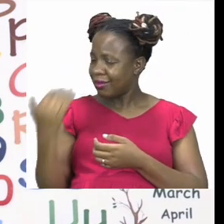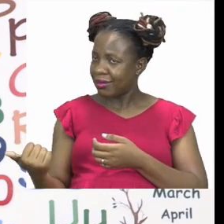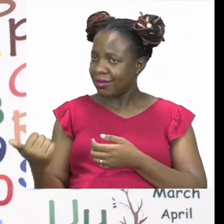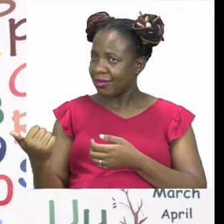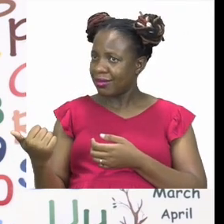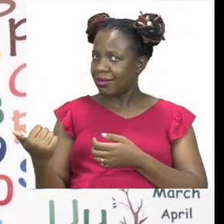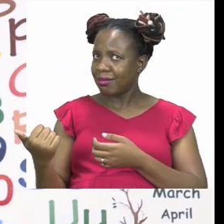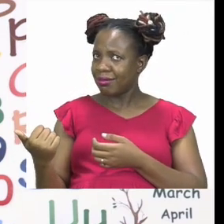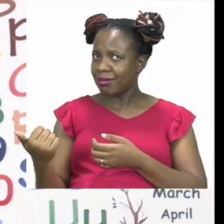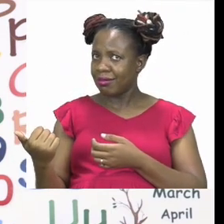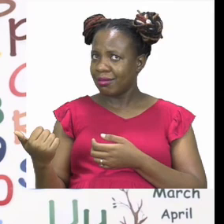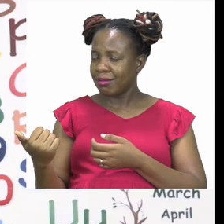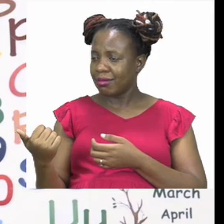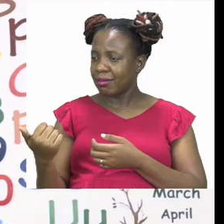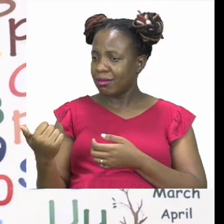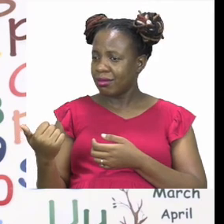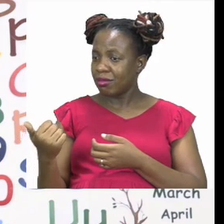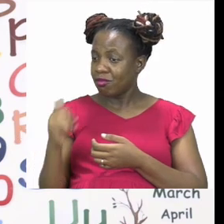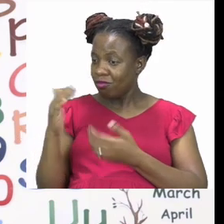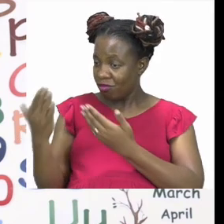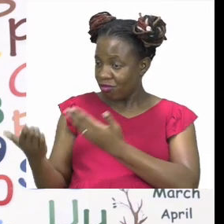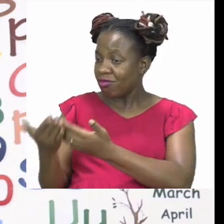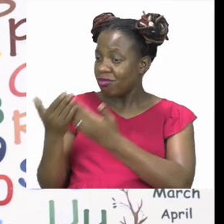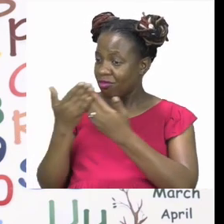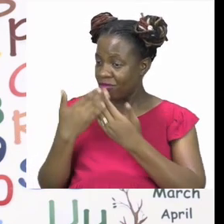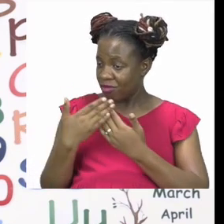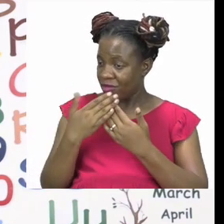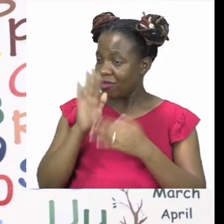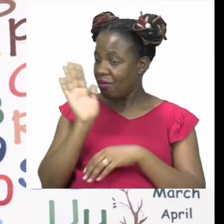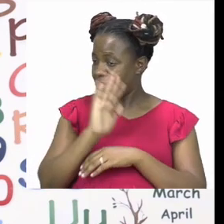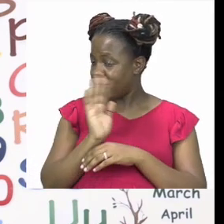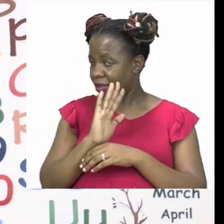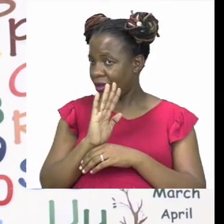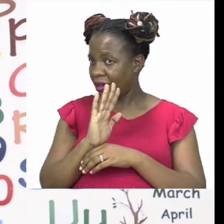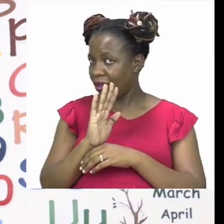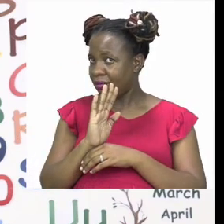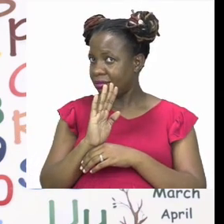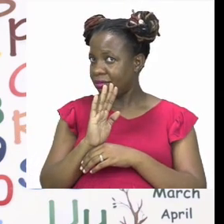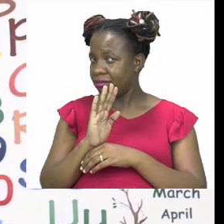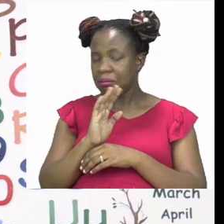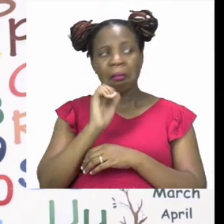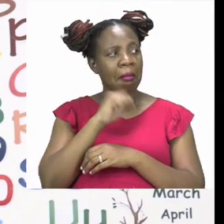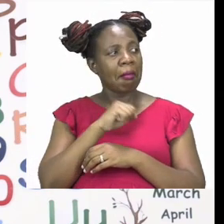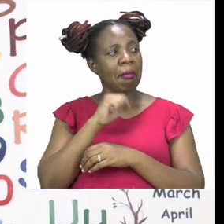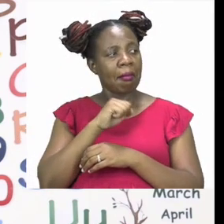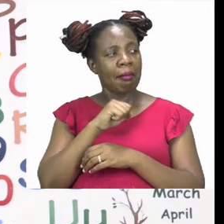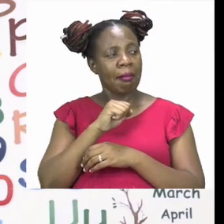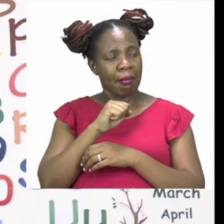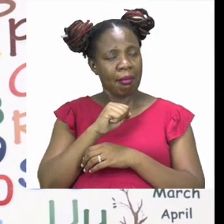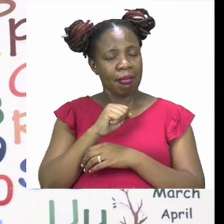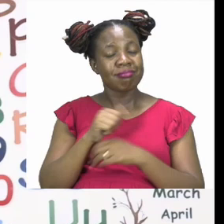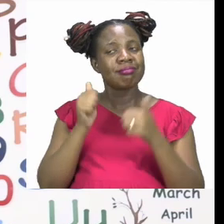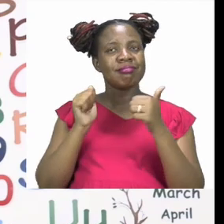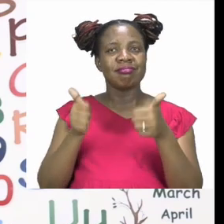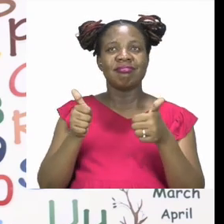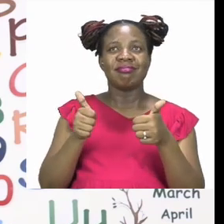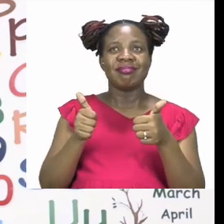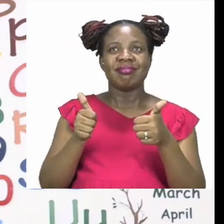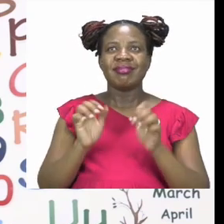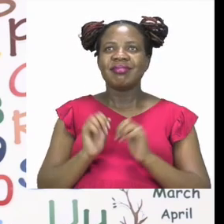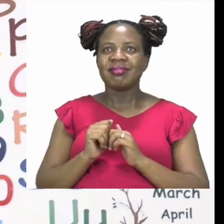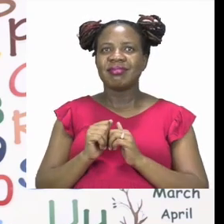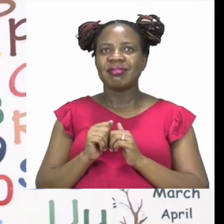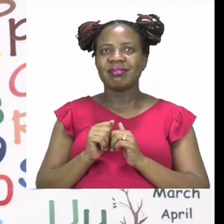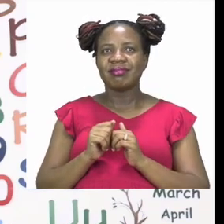Hello! Now, do you want to help me say goodbye to everyone before we go to the park? Great job! Now,